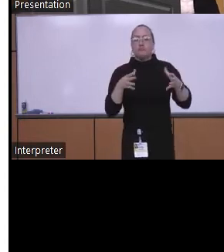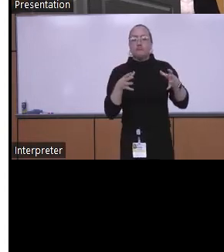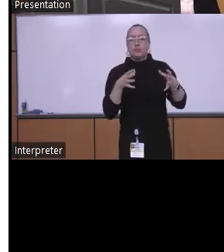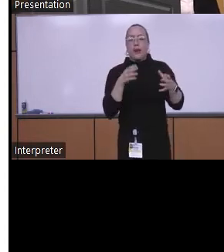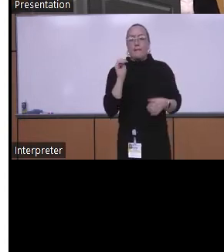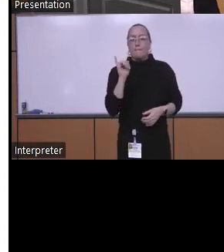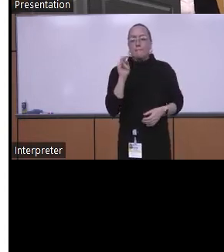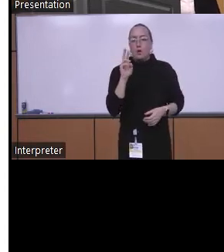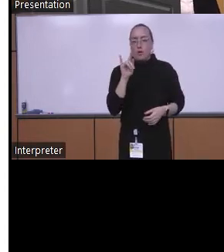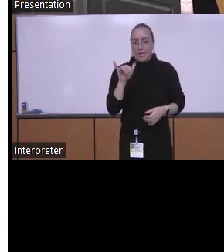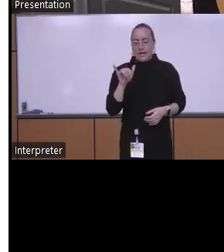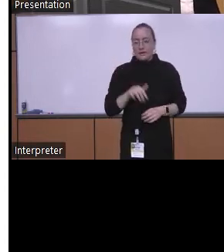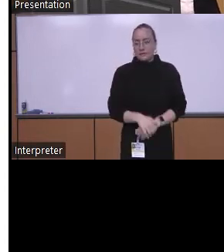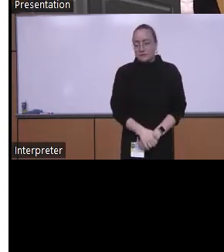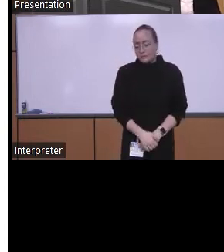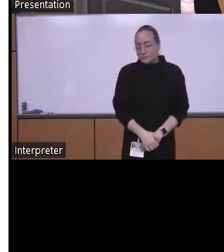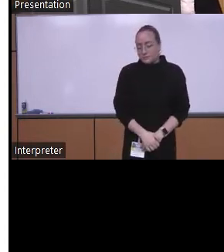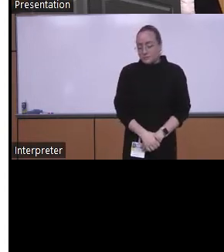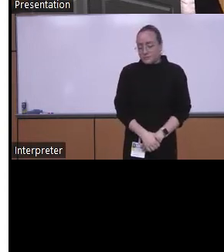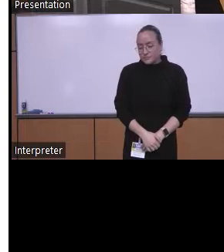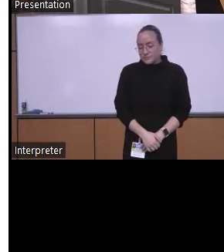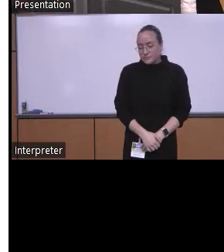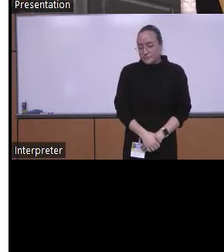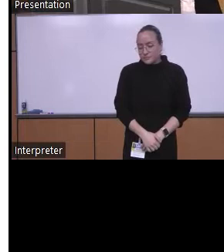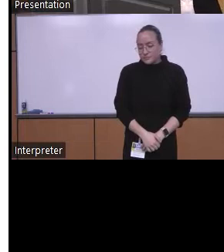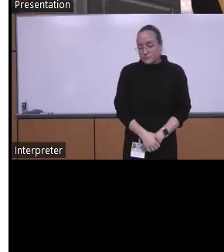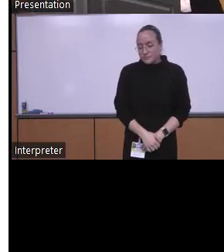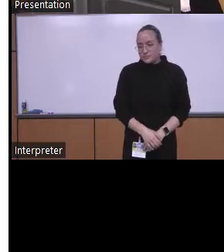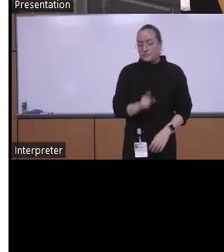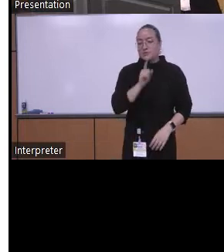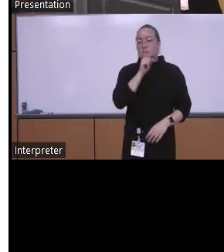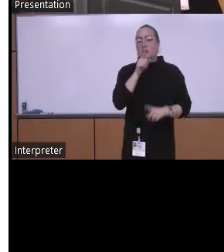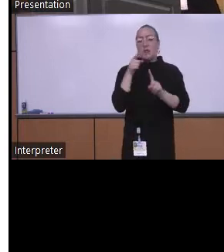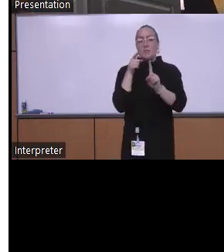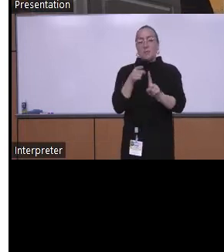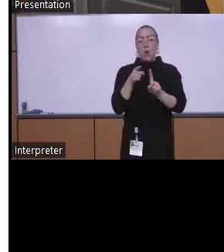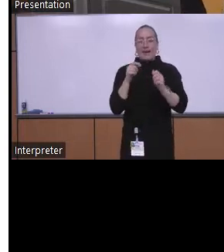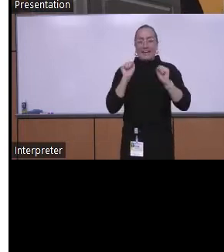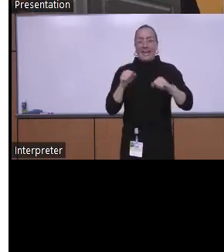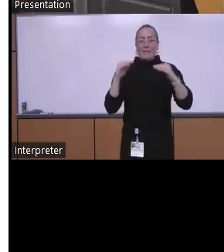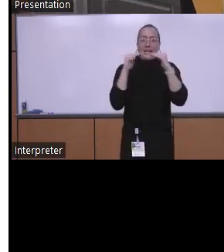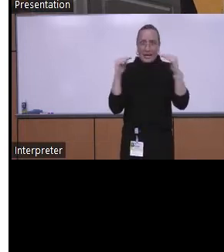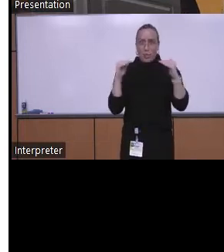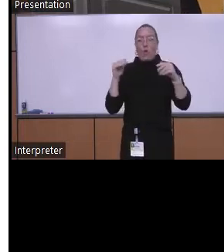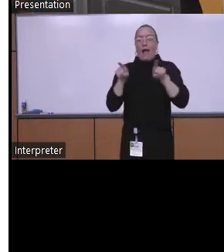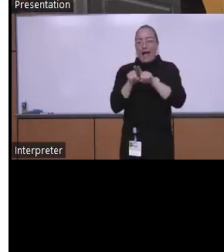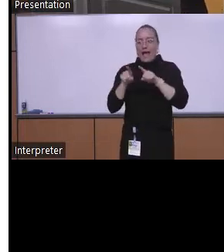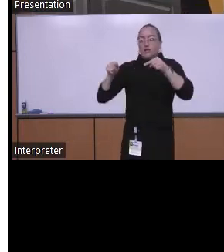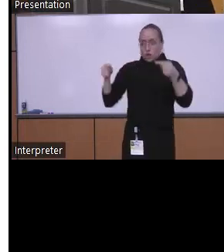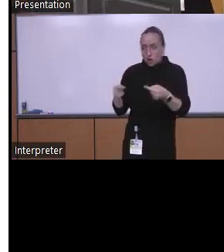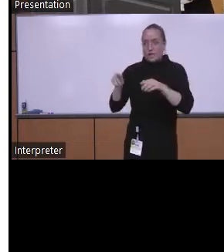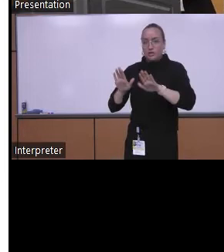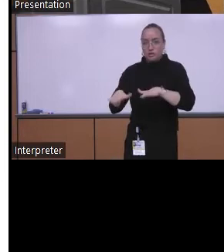only seriously disturbed people can do something as seriously disturbing as hurting children. And we see this all the time today. We psychologize all the problems we can't make sense